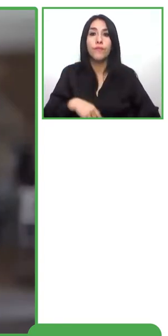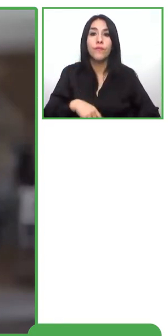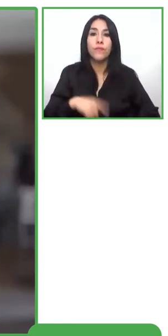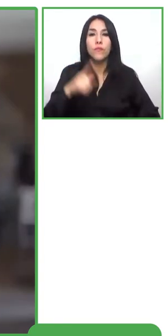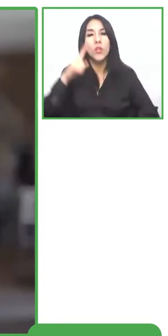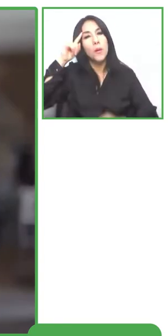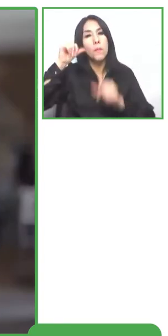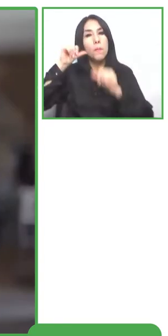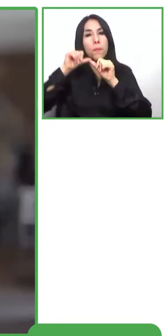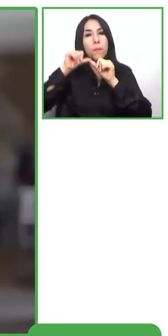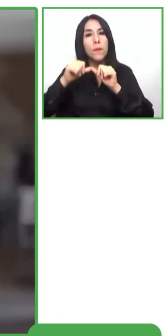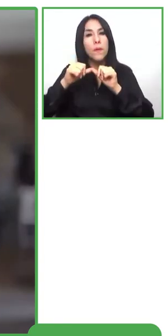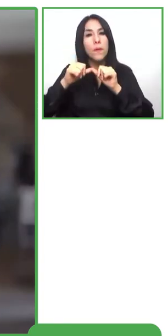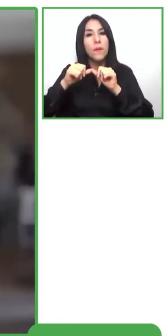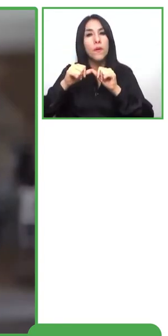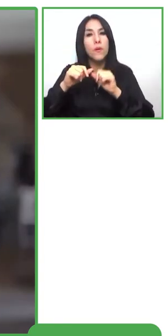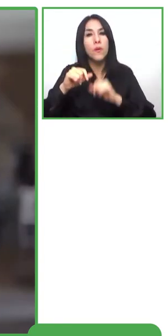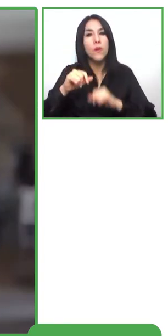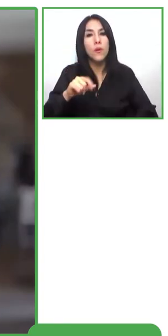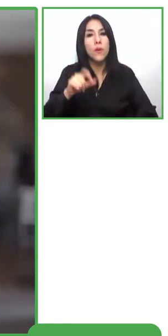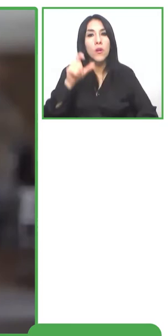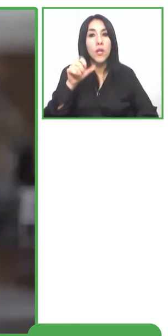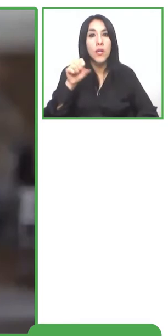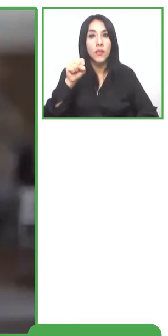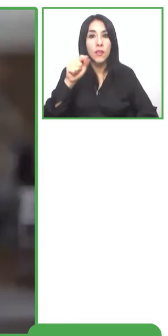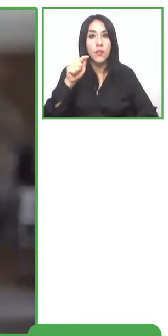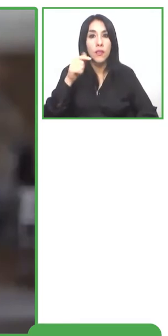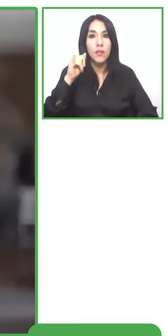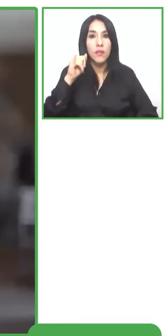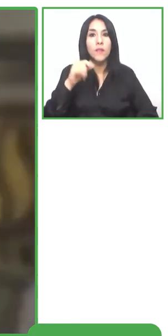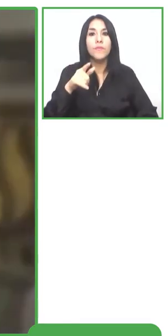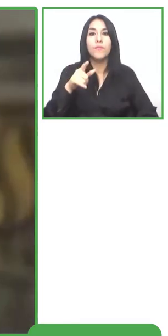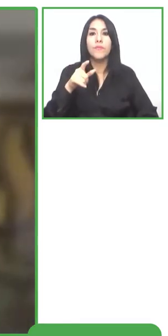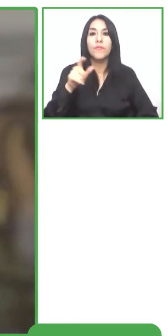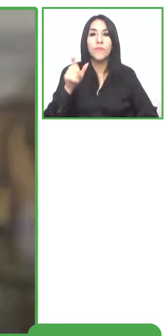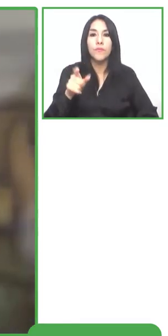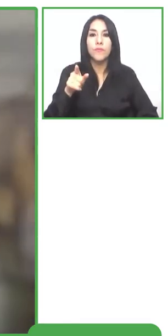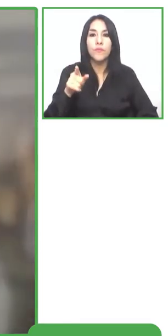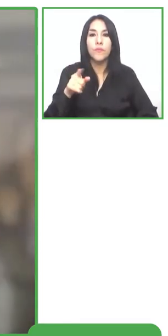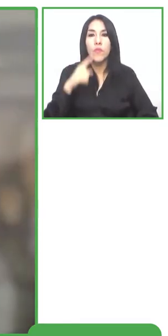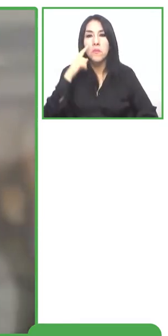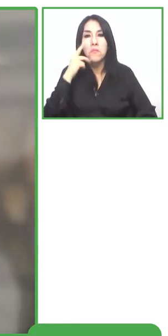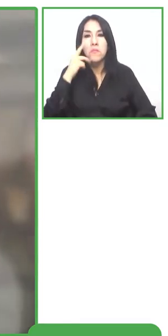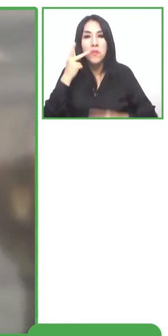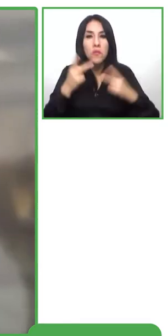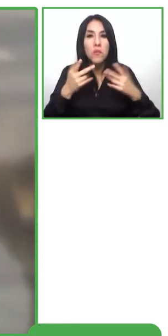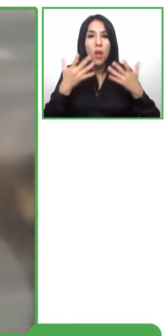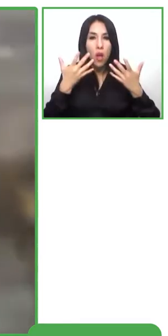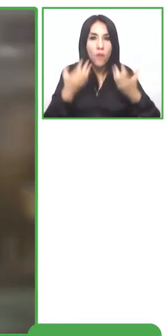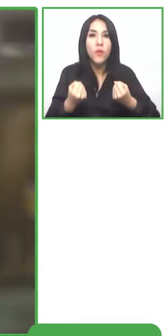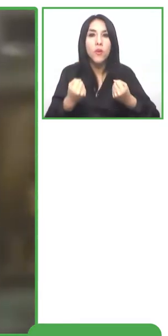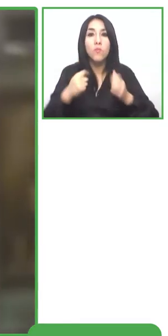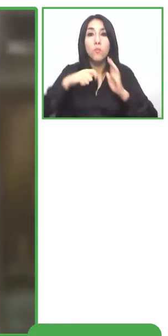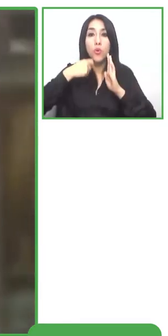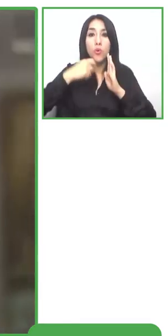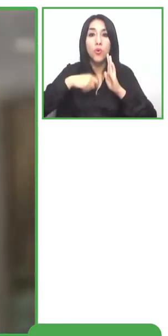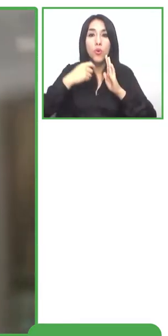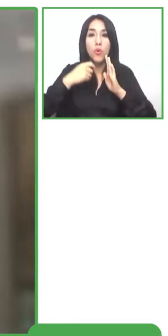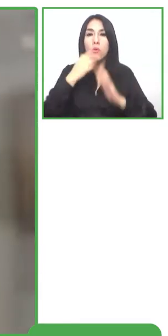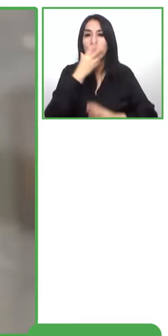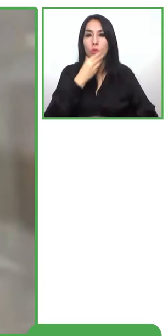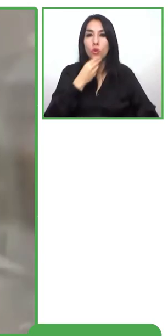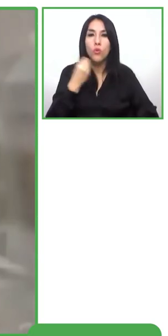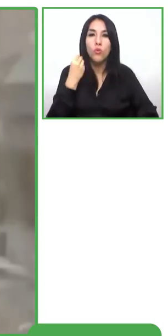This project, Santi, I see a beautiful project. Santi Santa